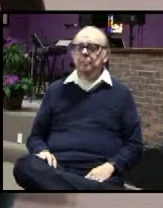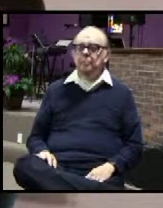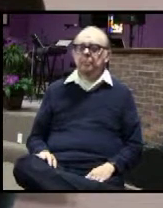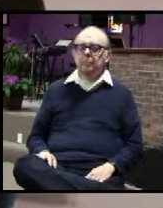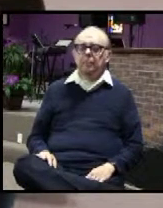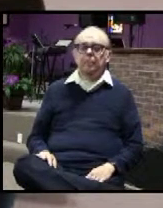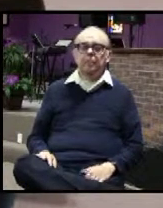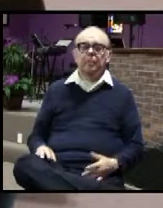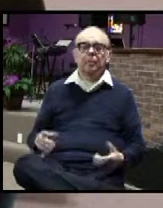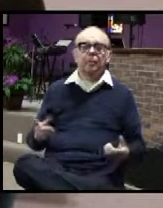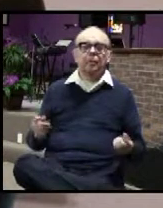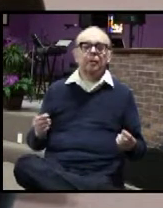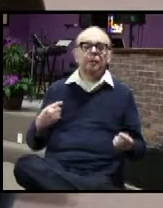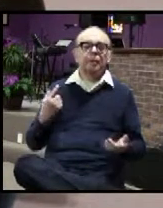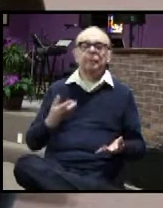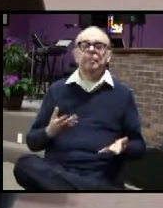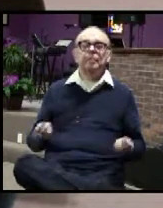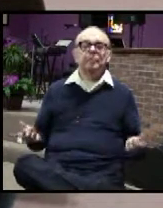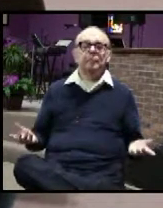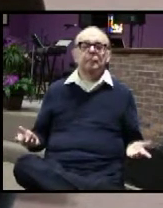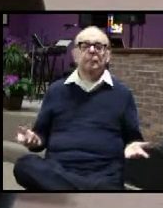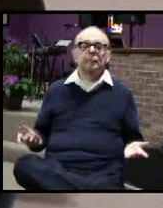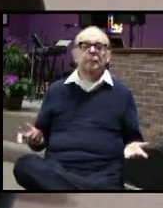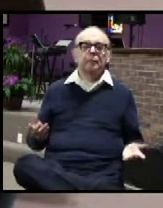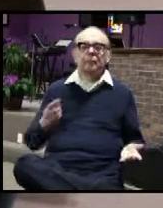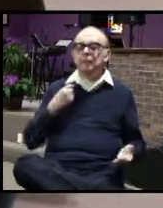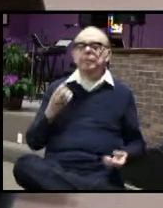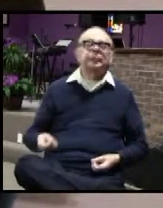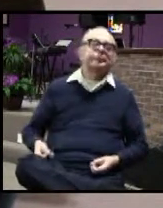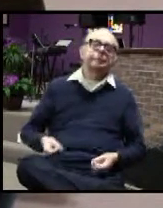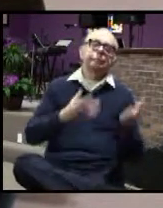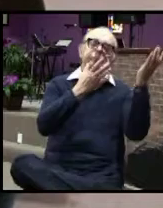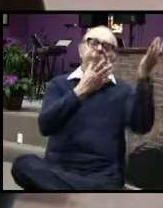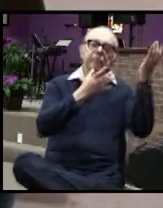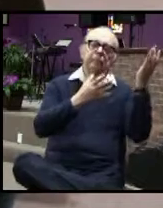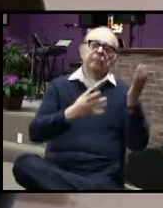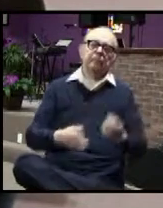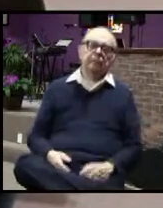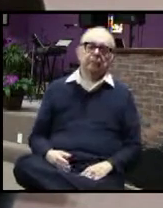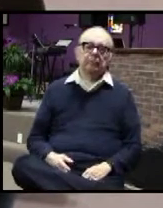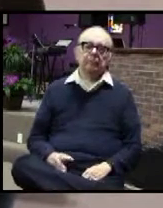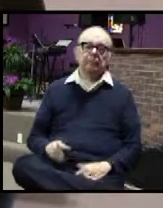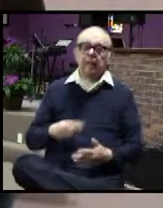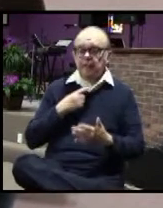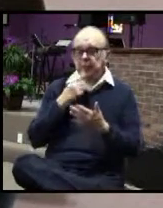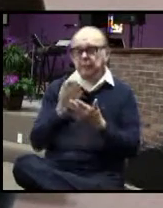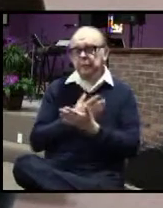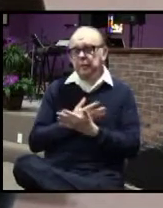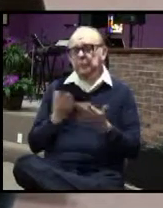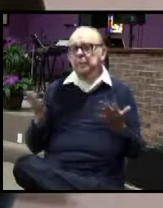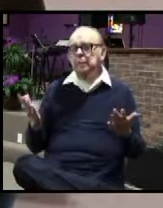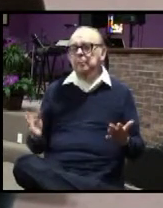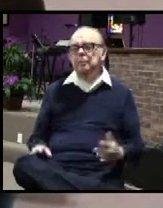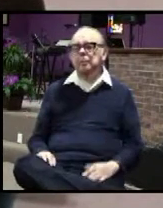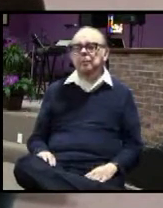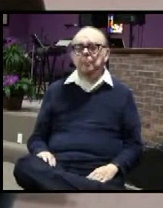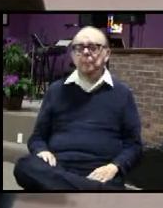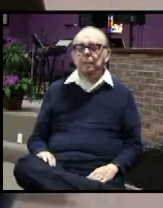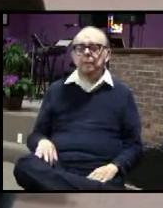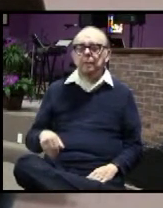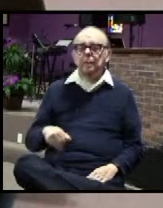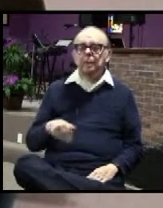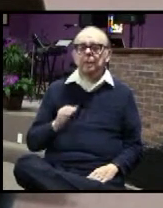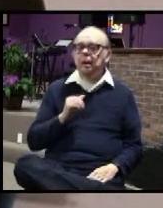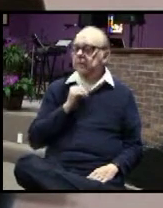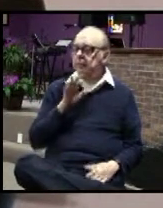And what do we end up doing? We just throw it away. But can I tell you something? God doesn't do